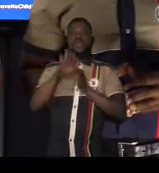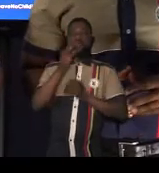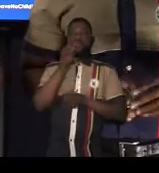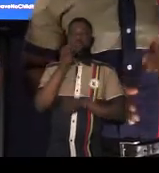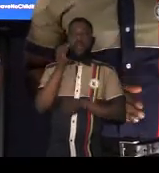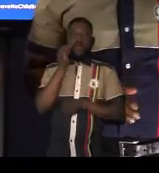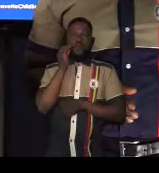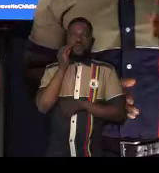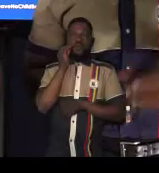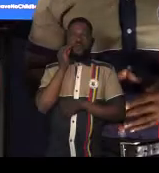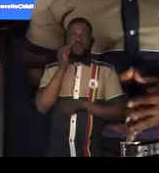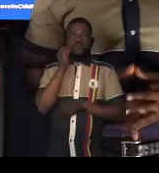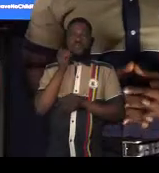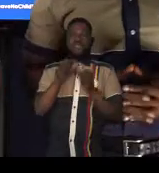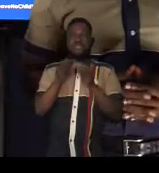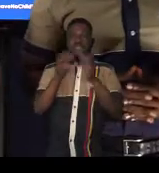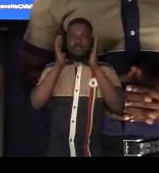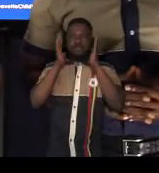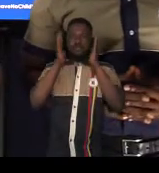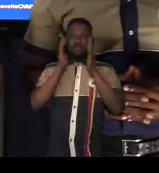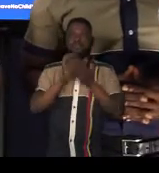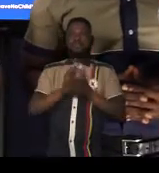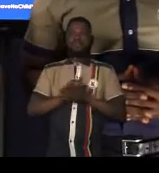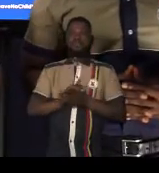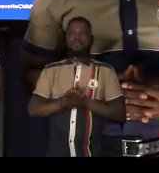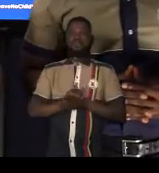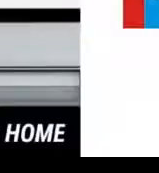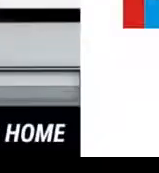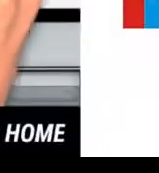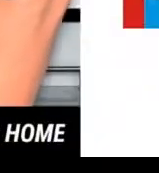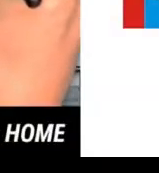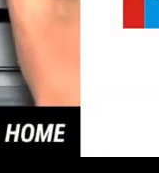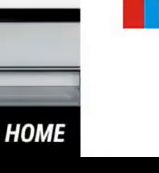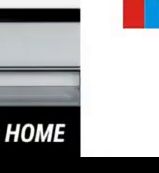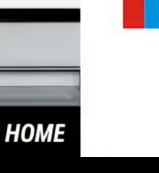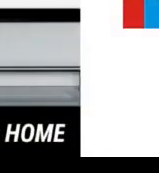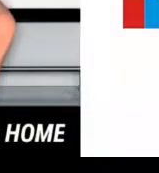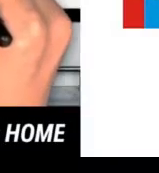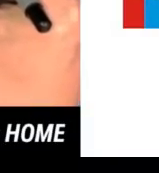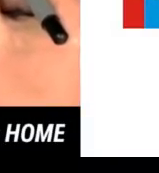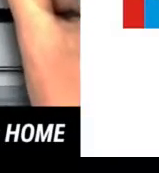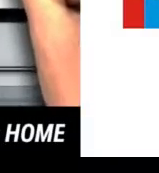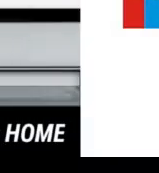the classroom into your home. Please stay tuned.